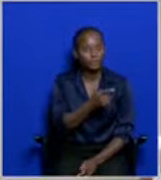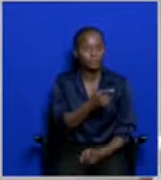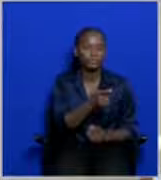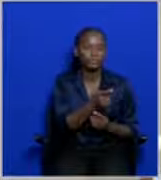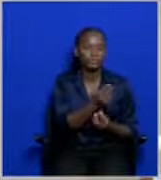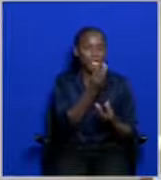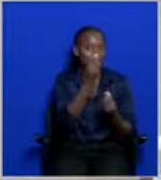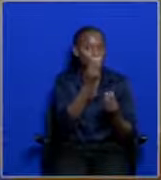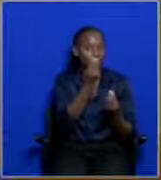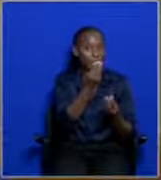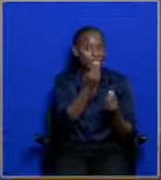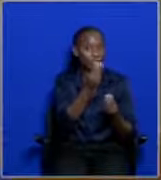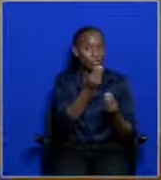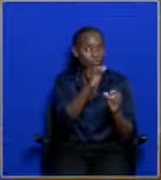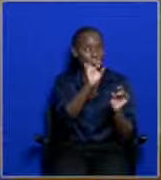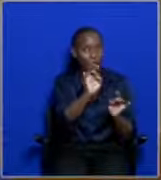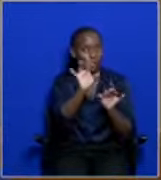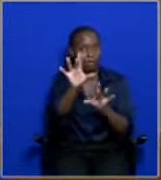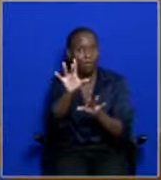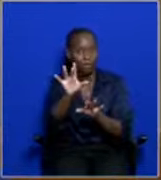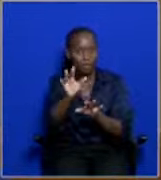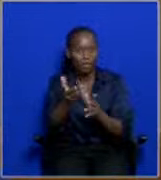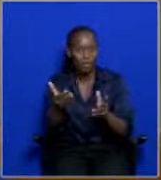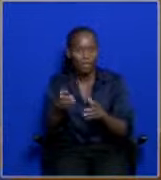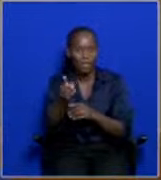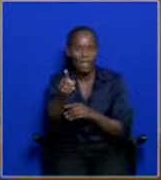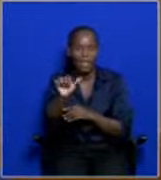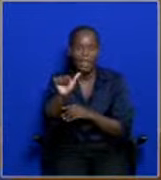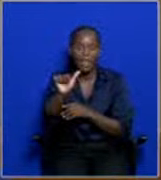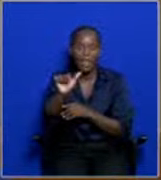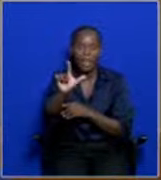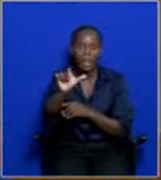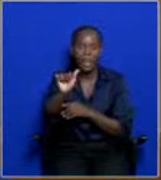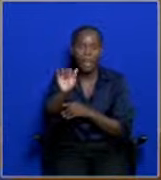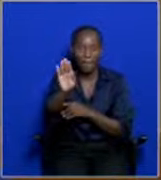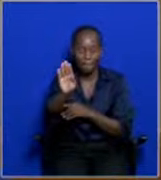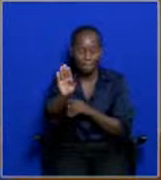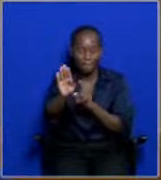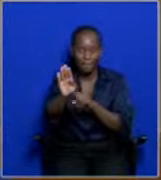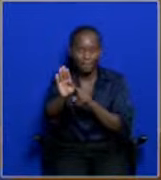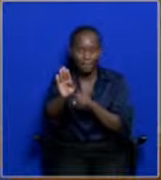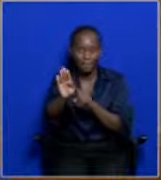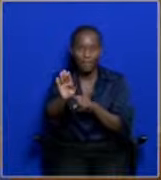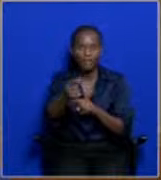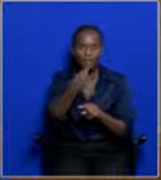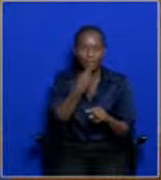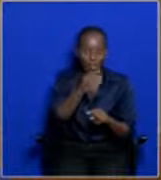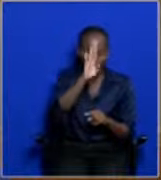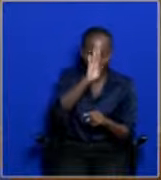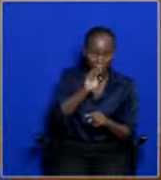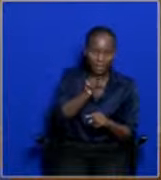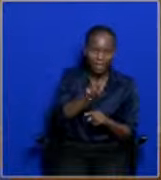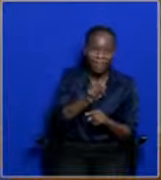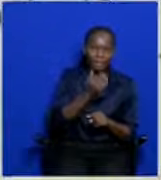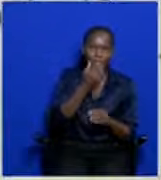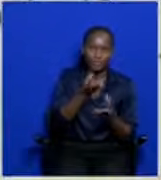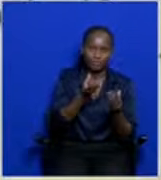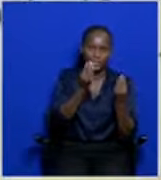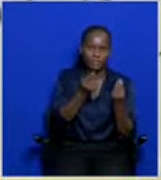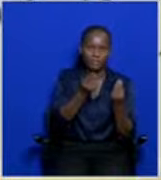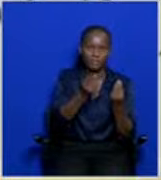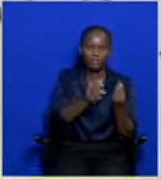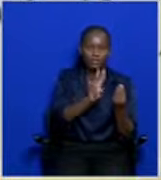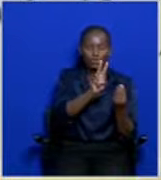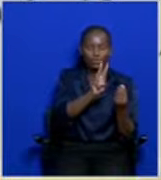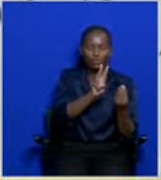receive the following for analysis: 2x2 memory stick containing video footage of the incident, and then